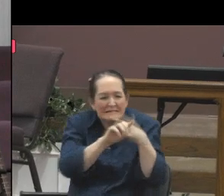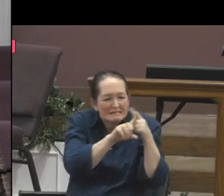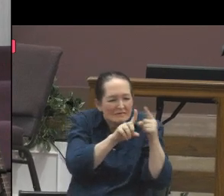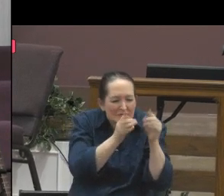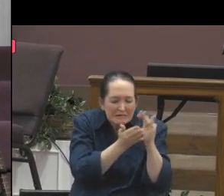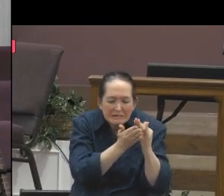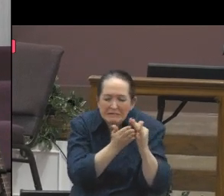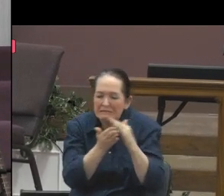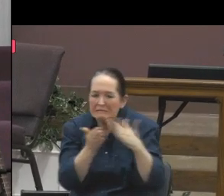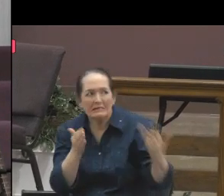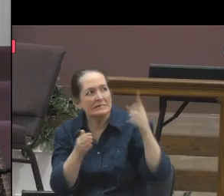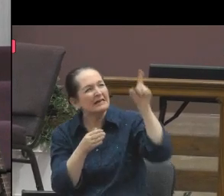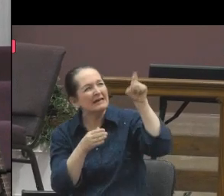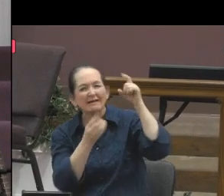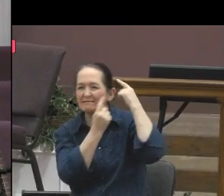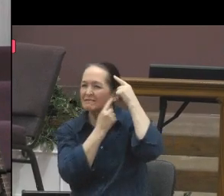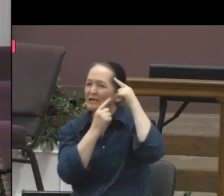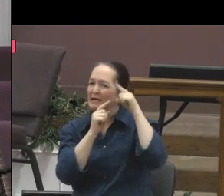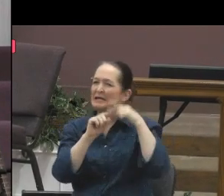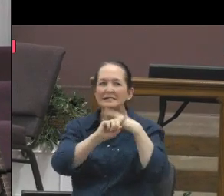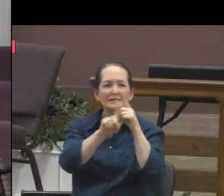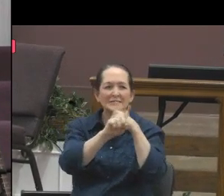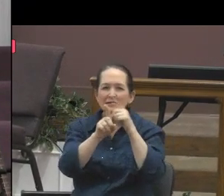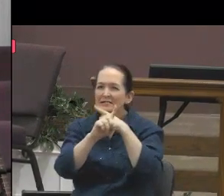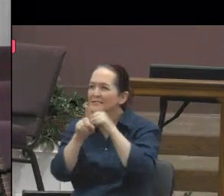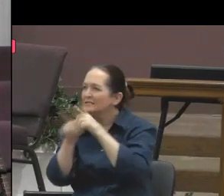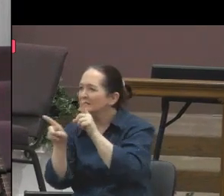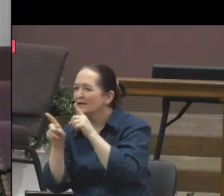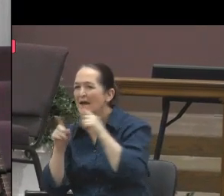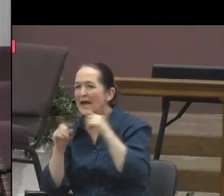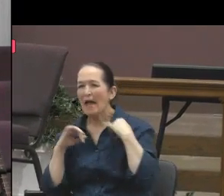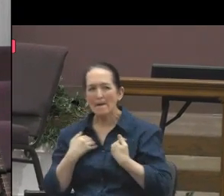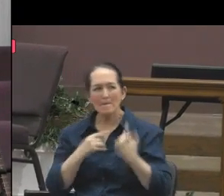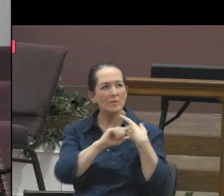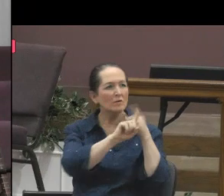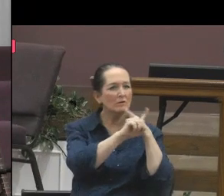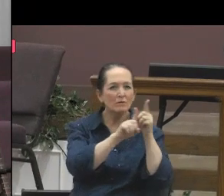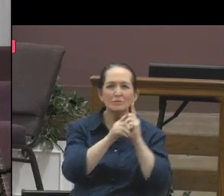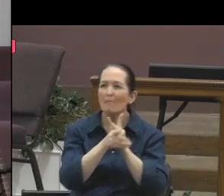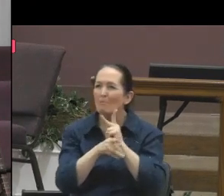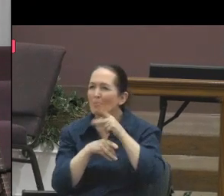consider. The variety of animals, the variety of plants.